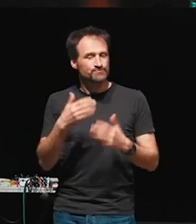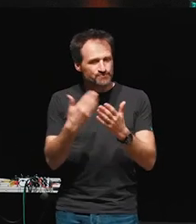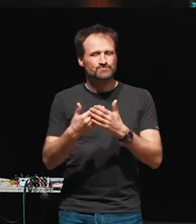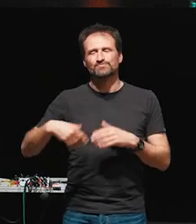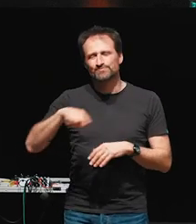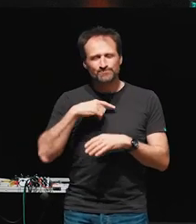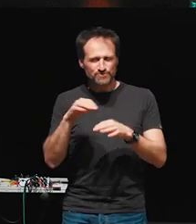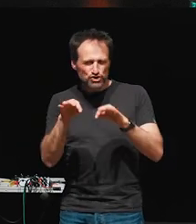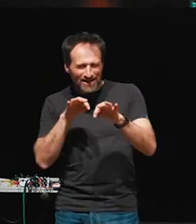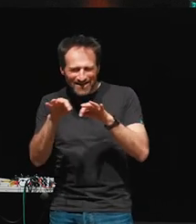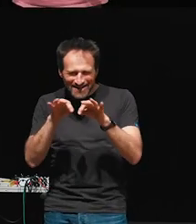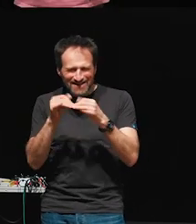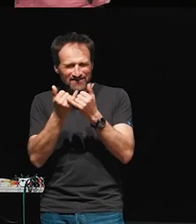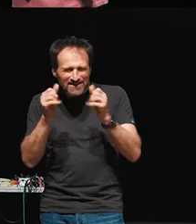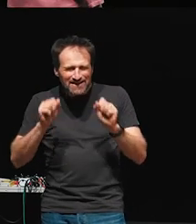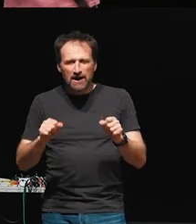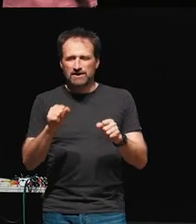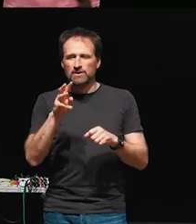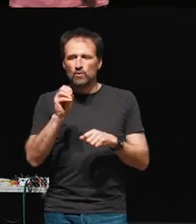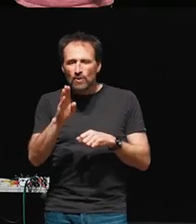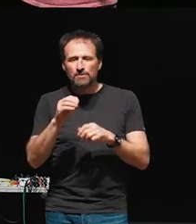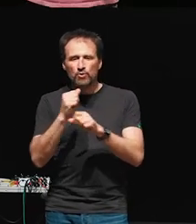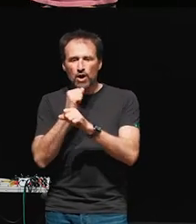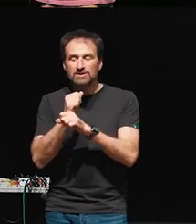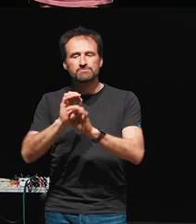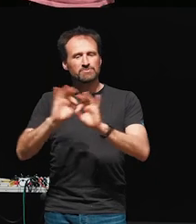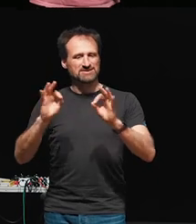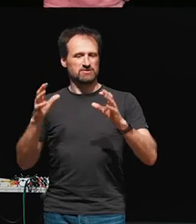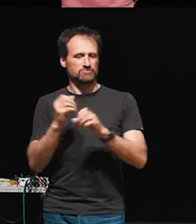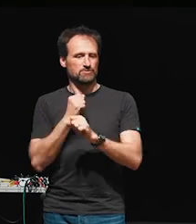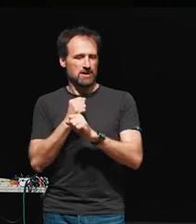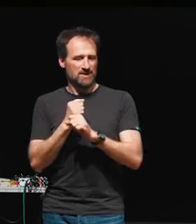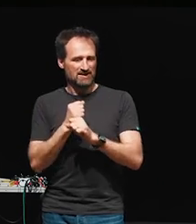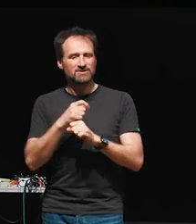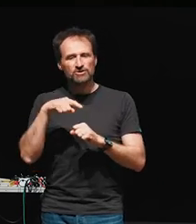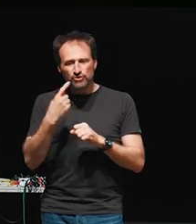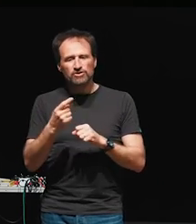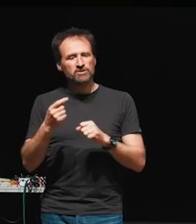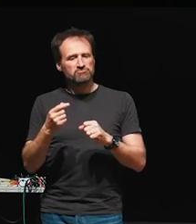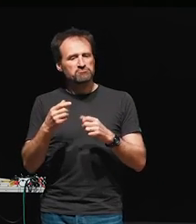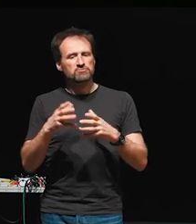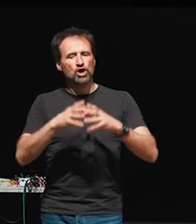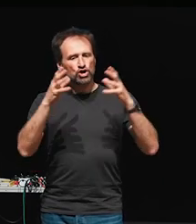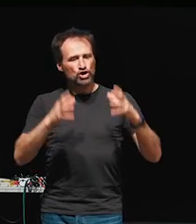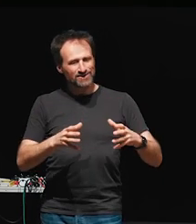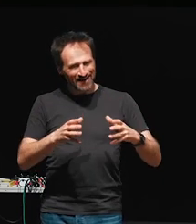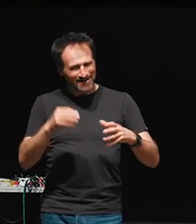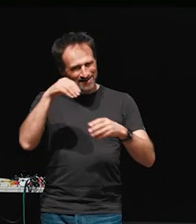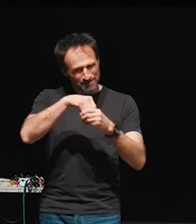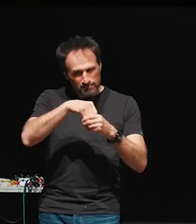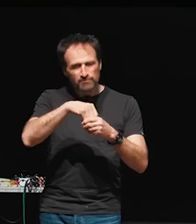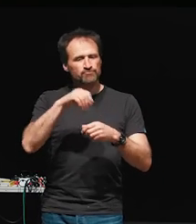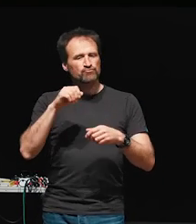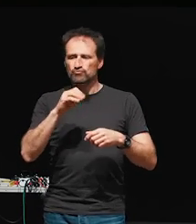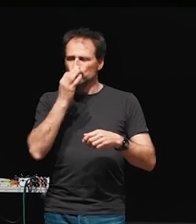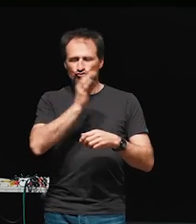can apply to make working with web workers easier, so that way we can maintain our code bases over the long haul while still delivering a great experience to